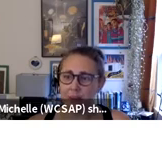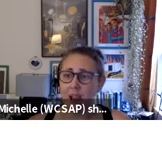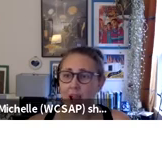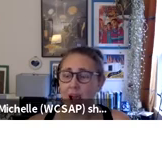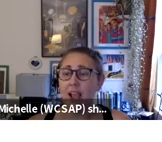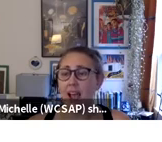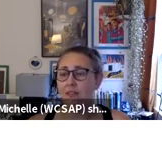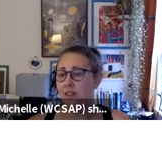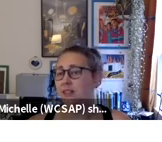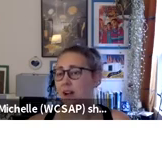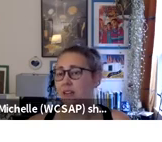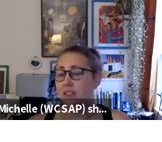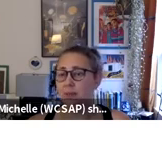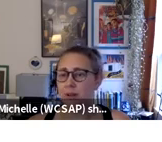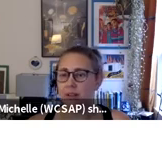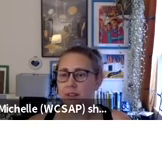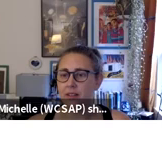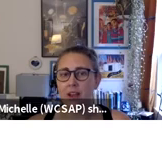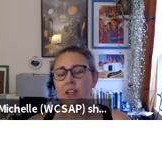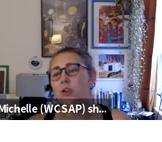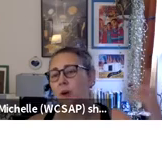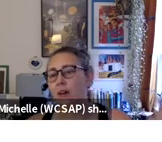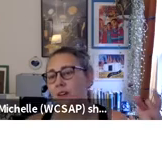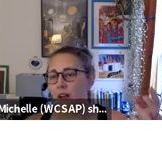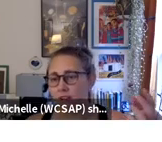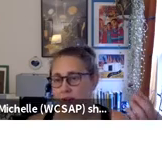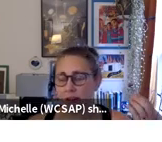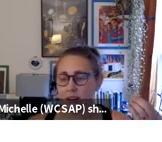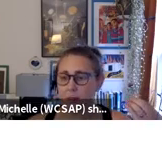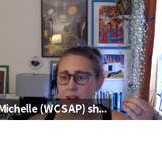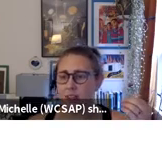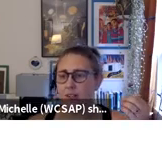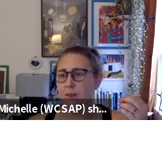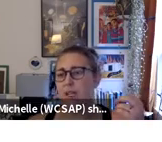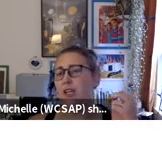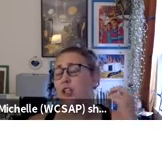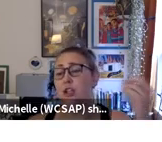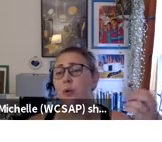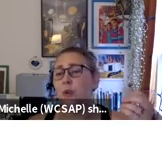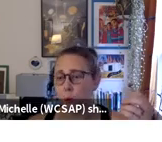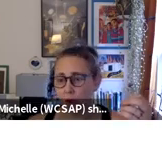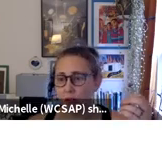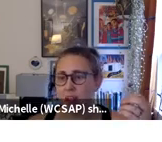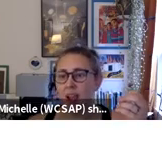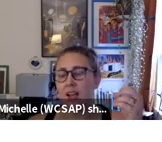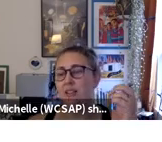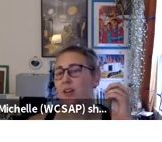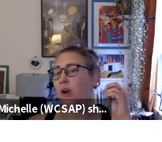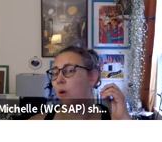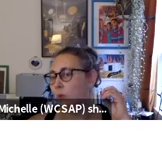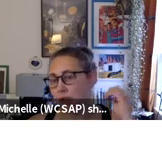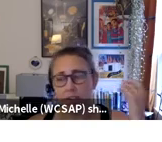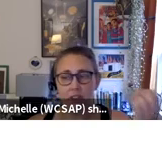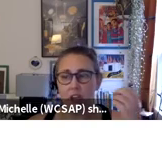happening. I have this knowledge and experience. You have the knowledge of and experience of being you in the world. And